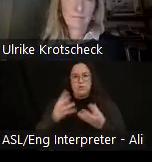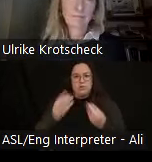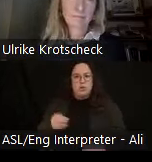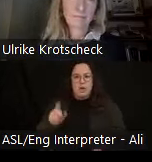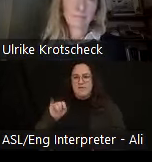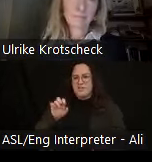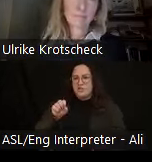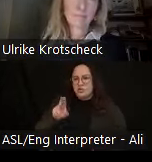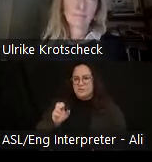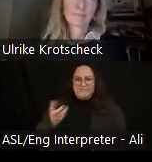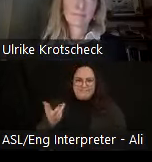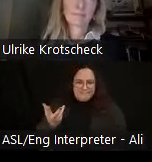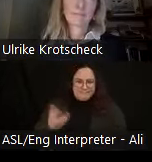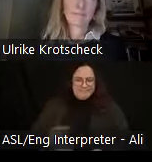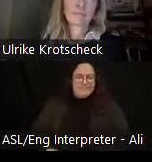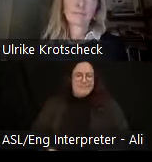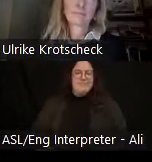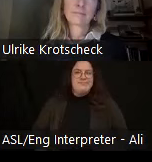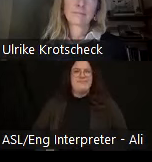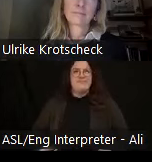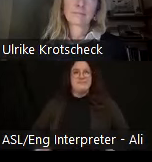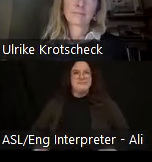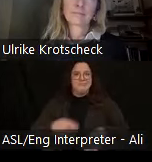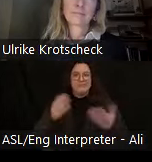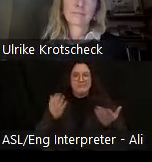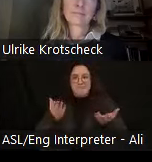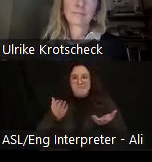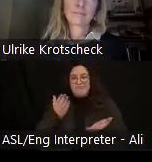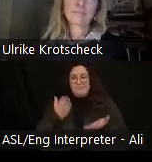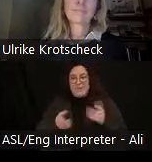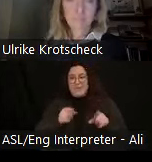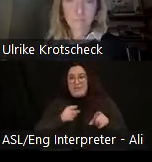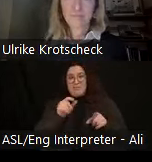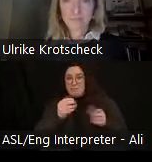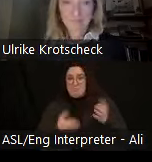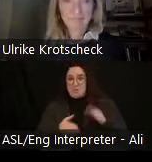something that was practiced that we just aren't seeing in the human remains.